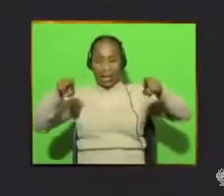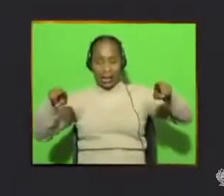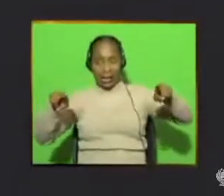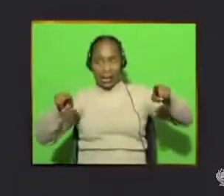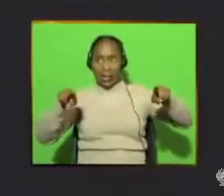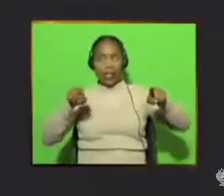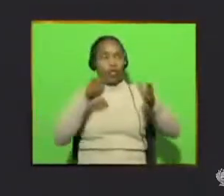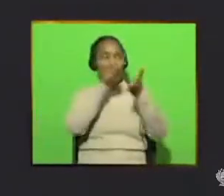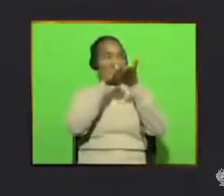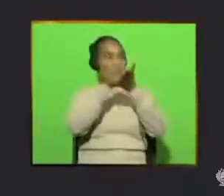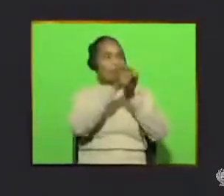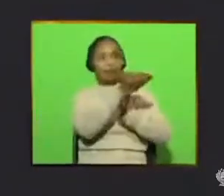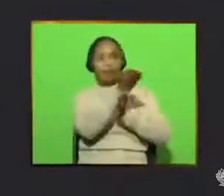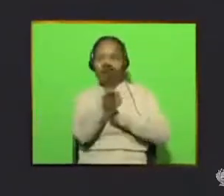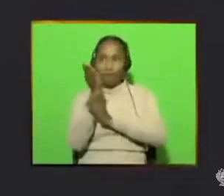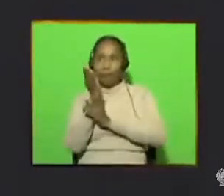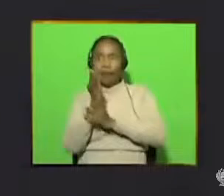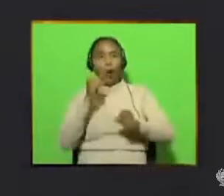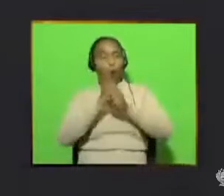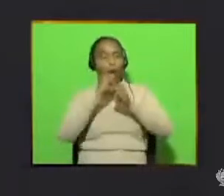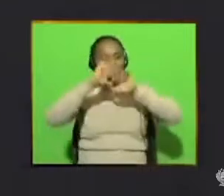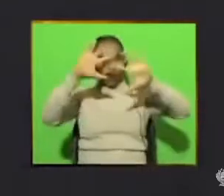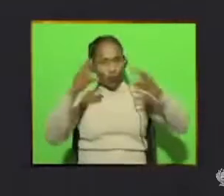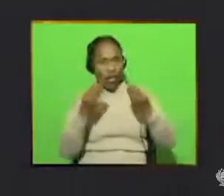says cooperative